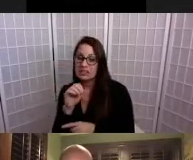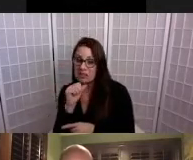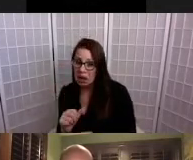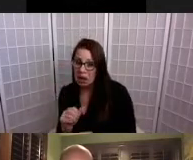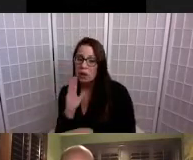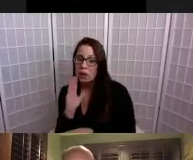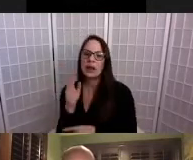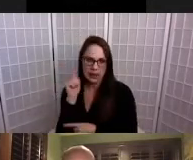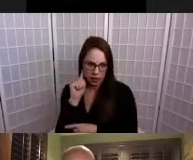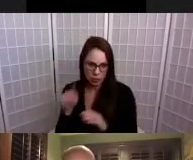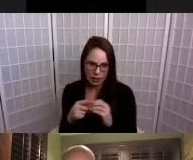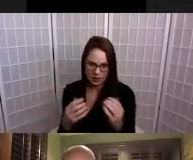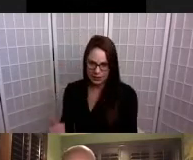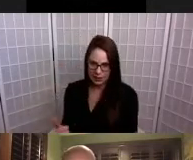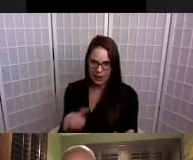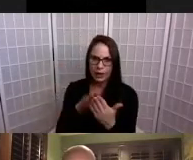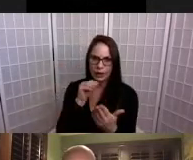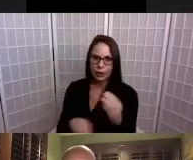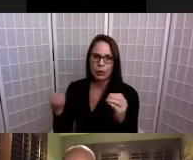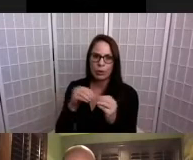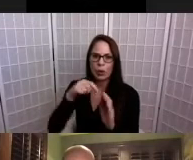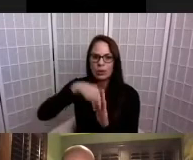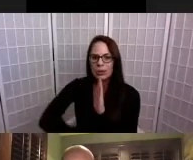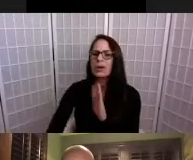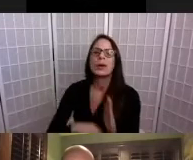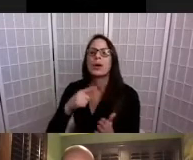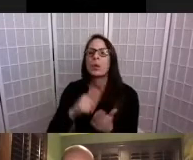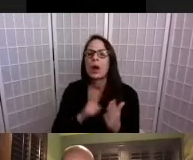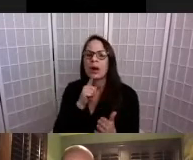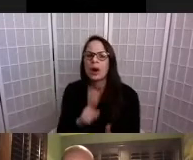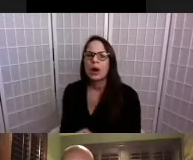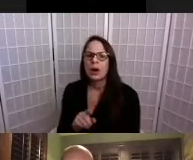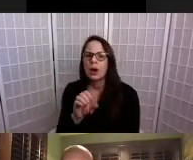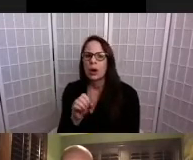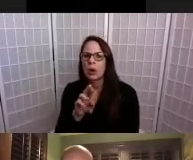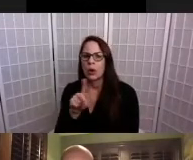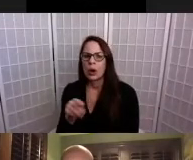about it. So what are orthobiologics or biologics, and do they work?